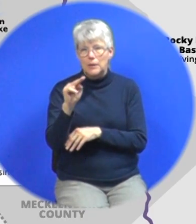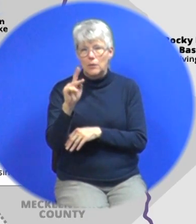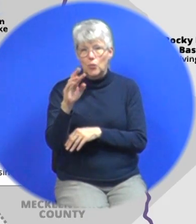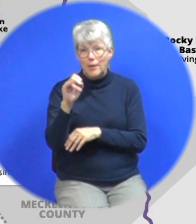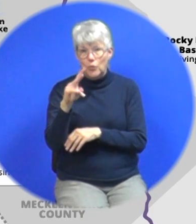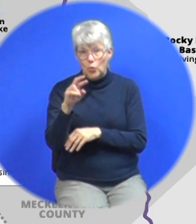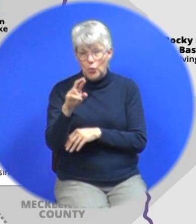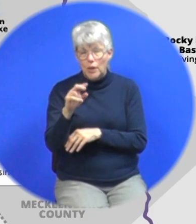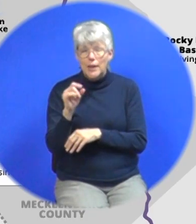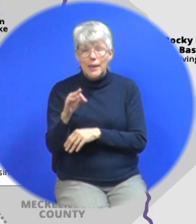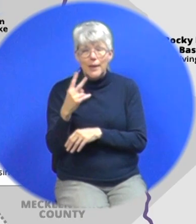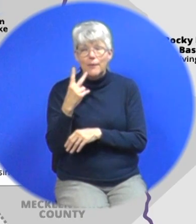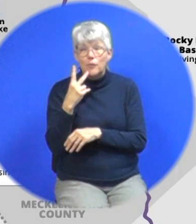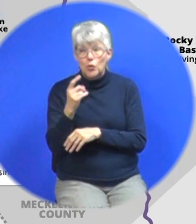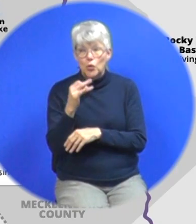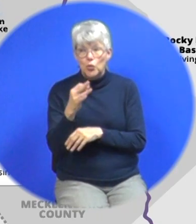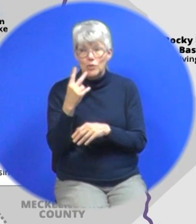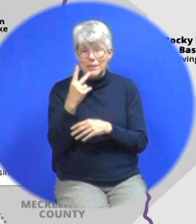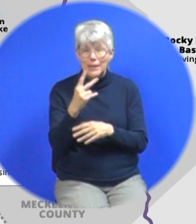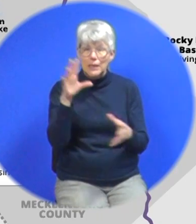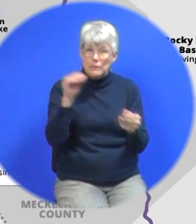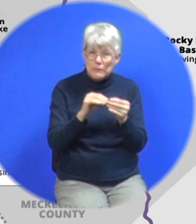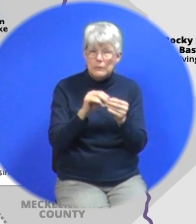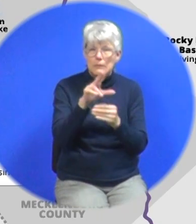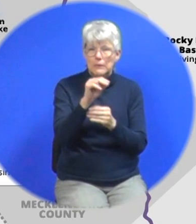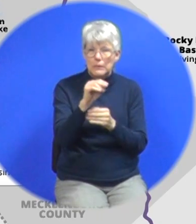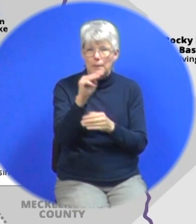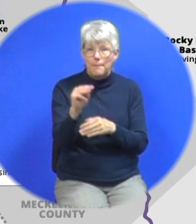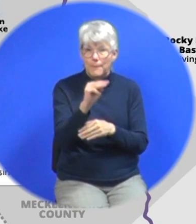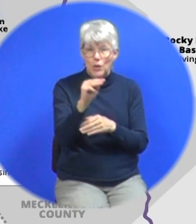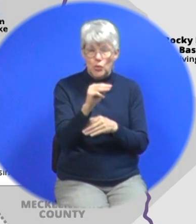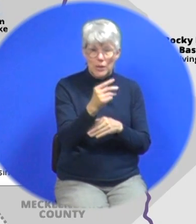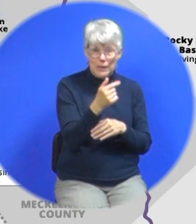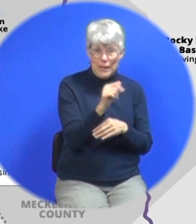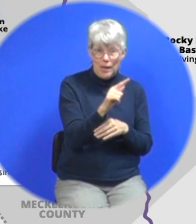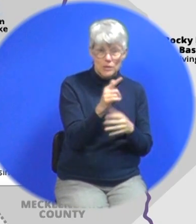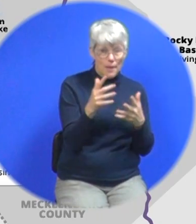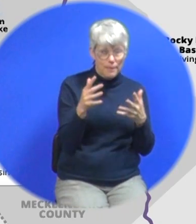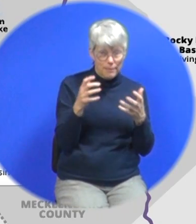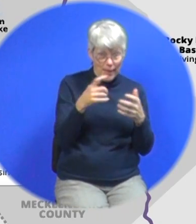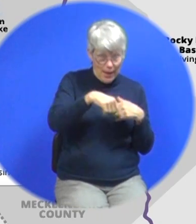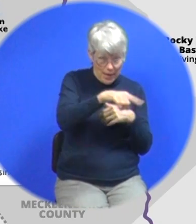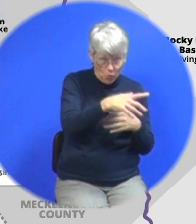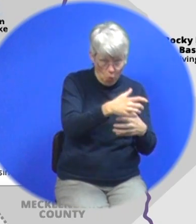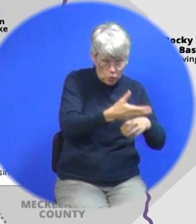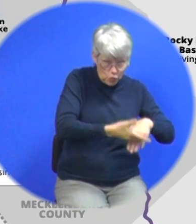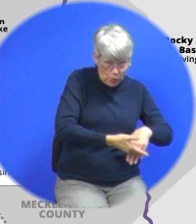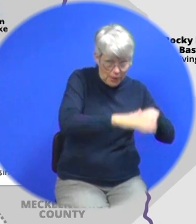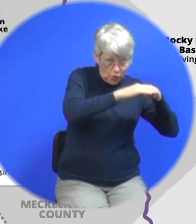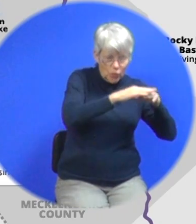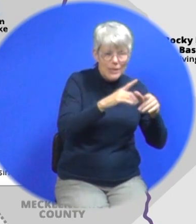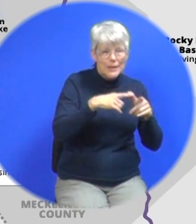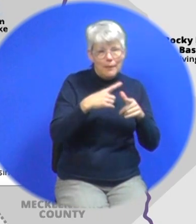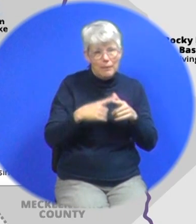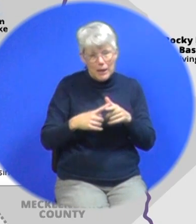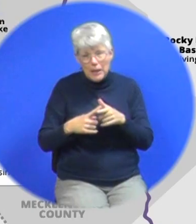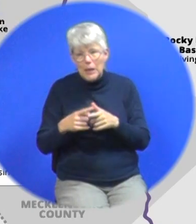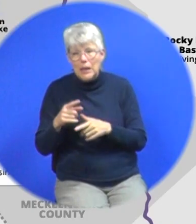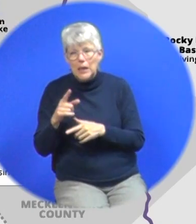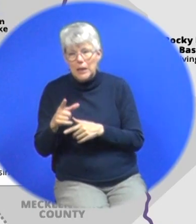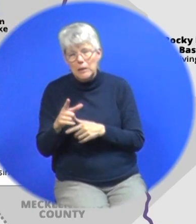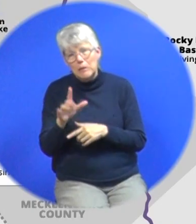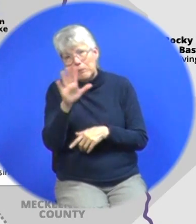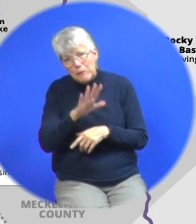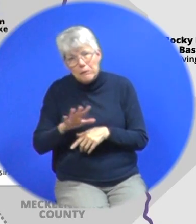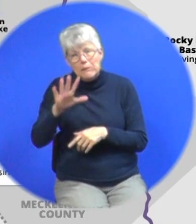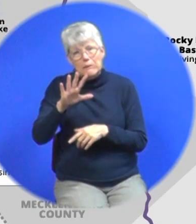if you count the 30 million gallons per day that they want to increase it, and conservatively, in other words, estimating